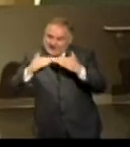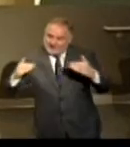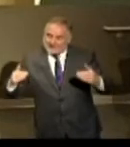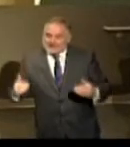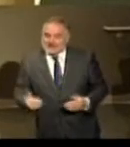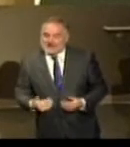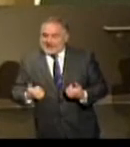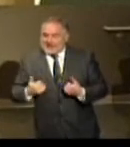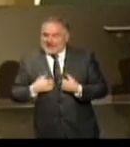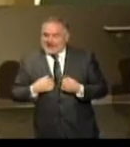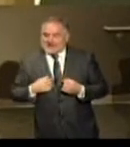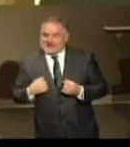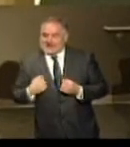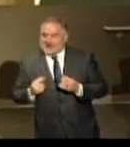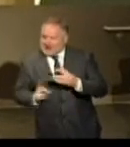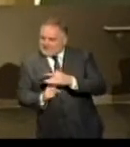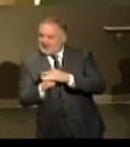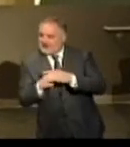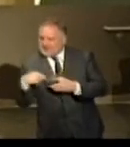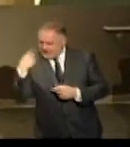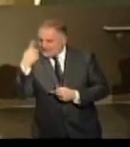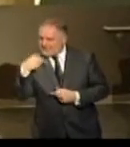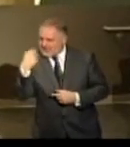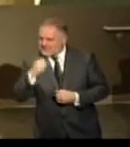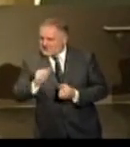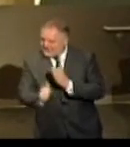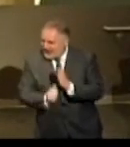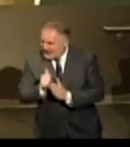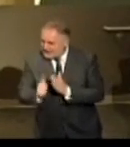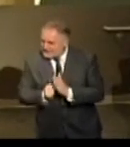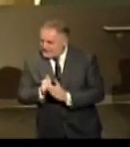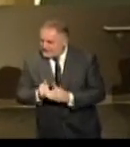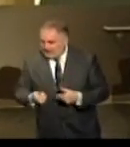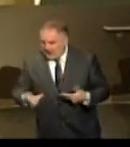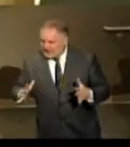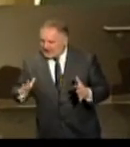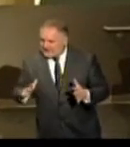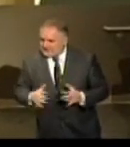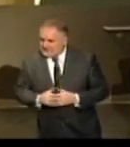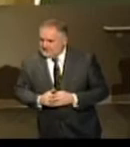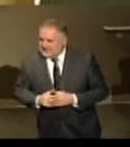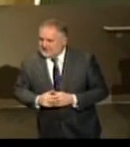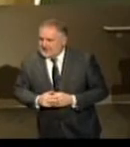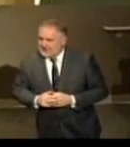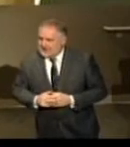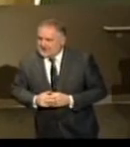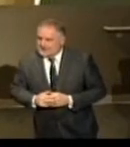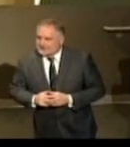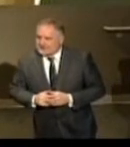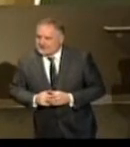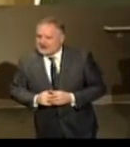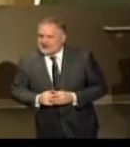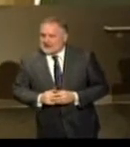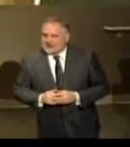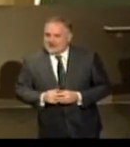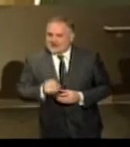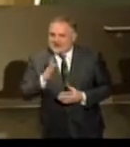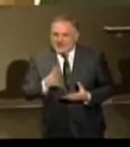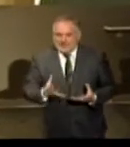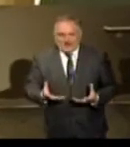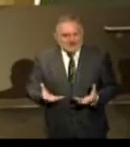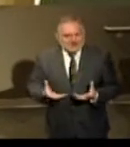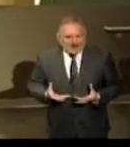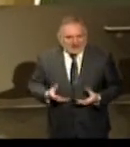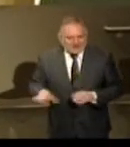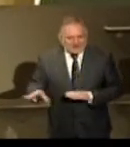the appearance of age already, and he could have made it appear any age he wanted it to appear, billions of years of age if he so desired to do so. I have no